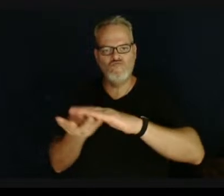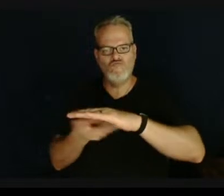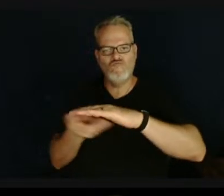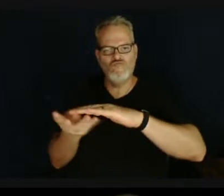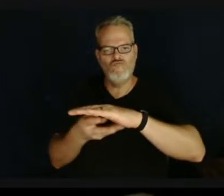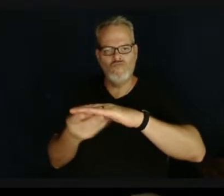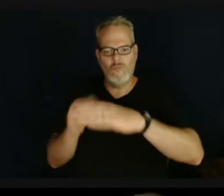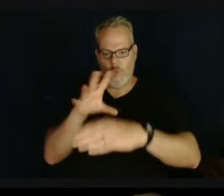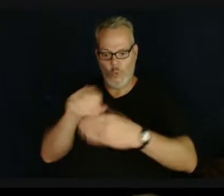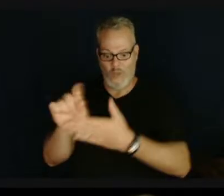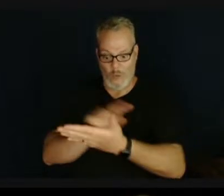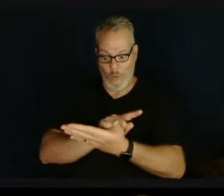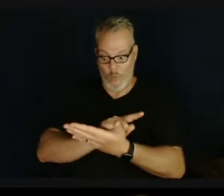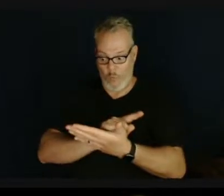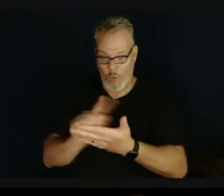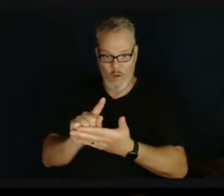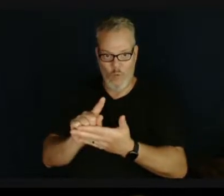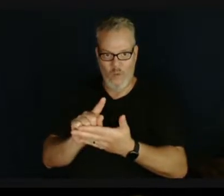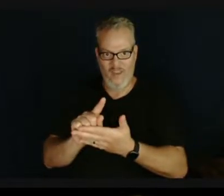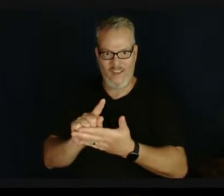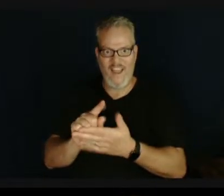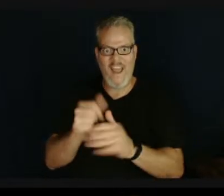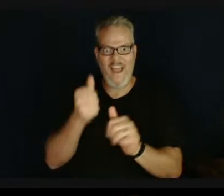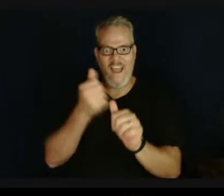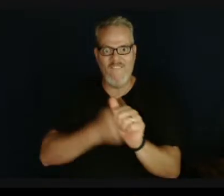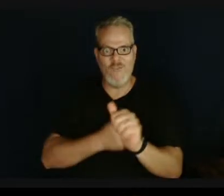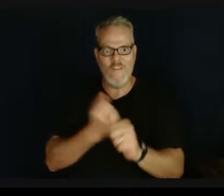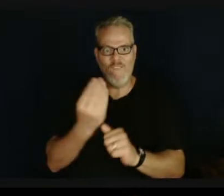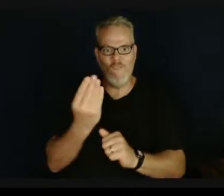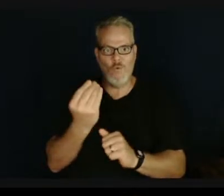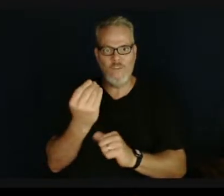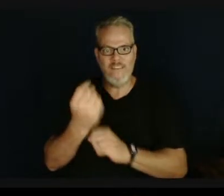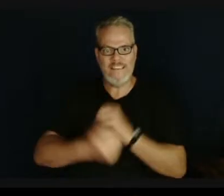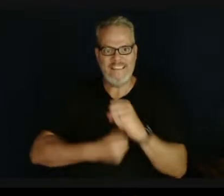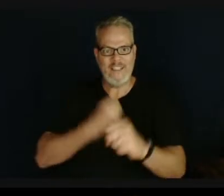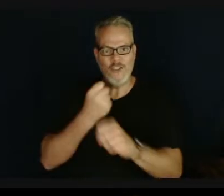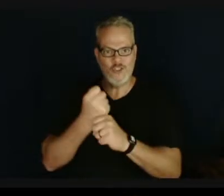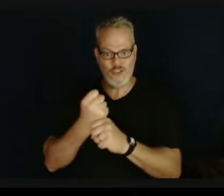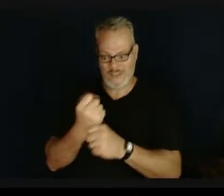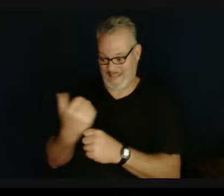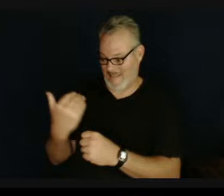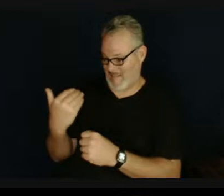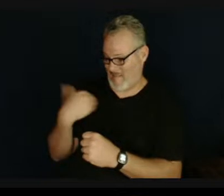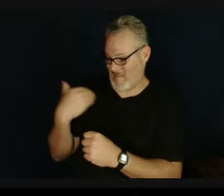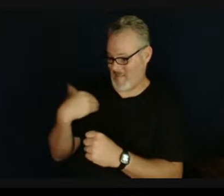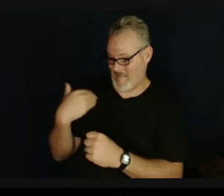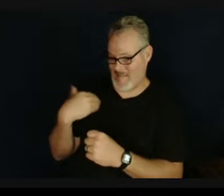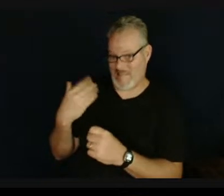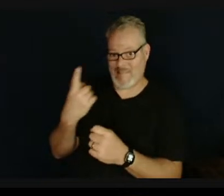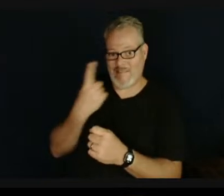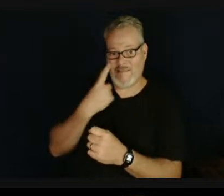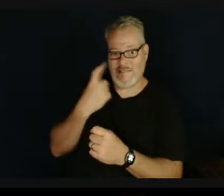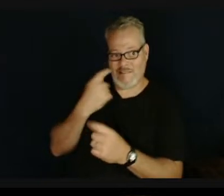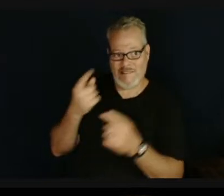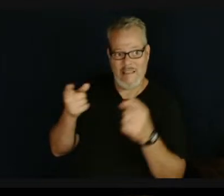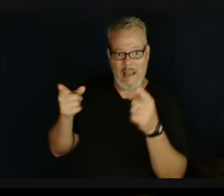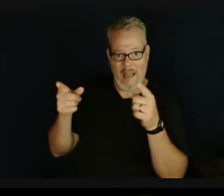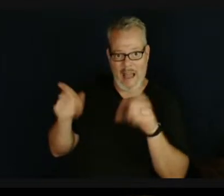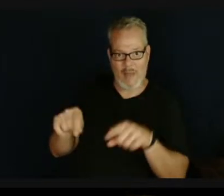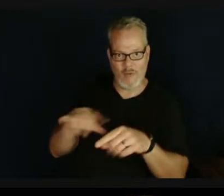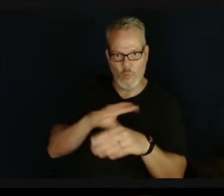week of time every 14 years. And our eruption this past time did that, hit that within a